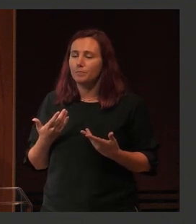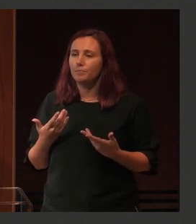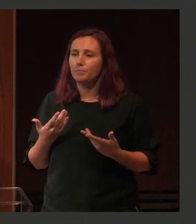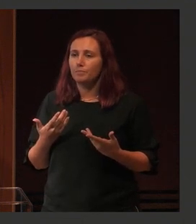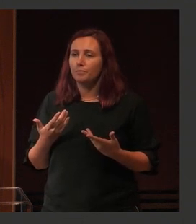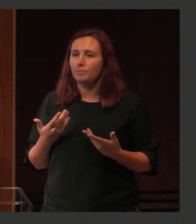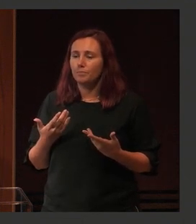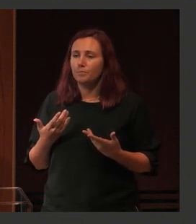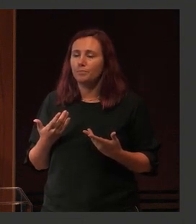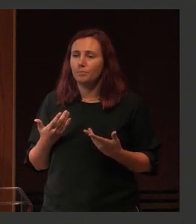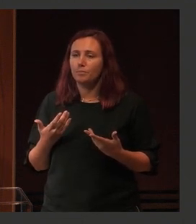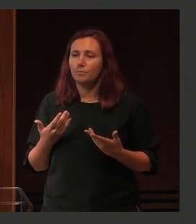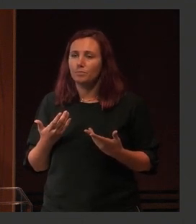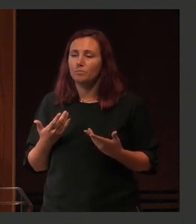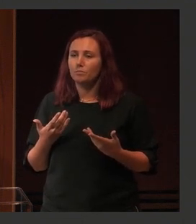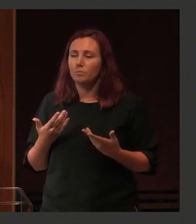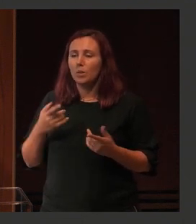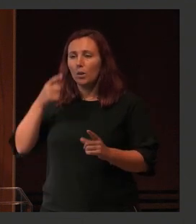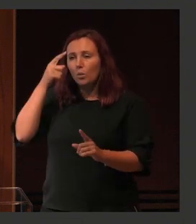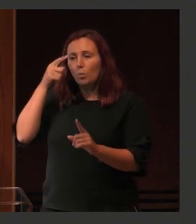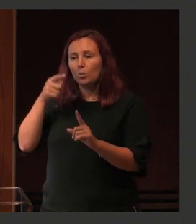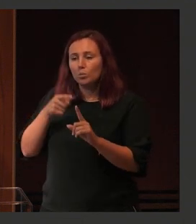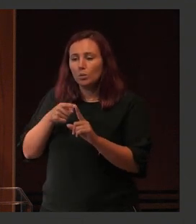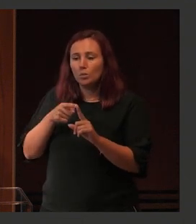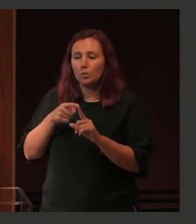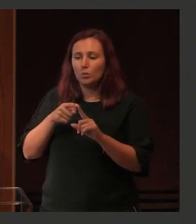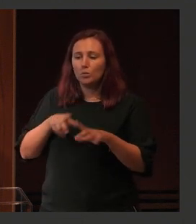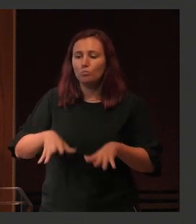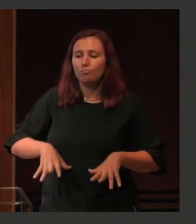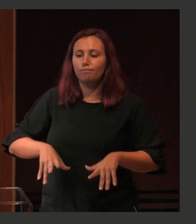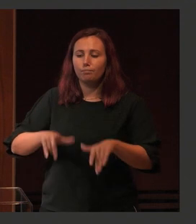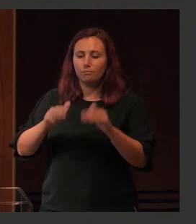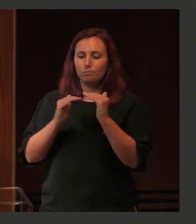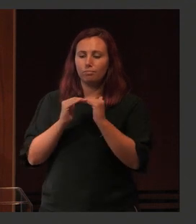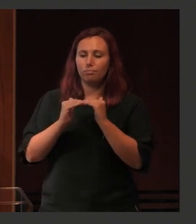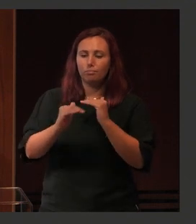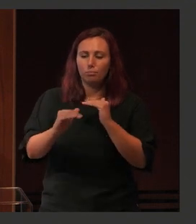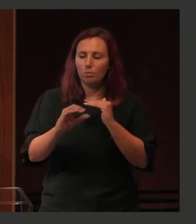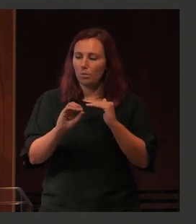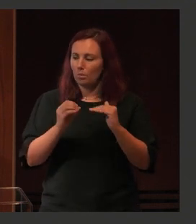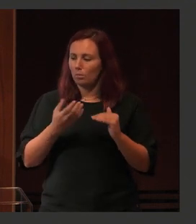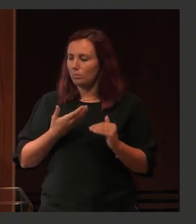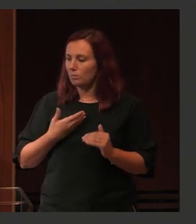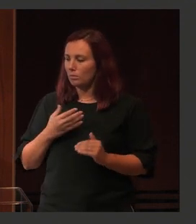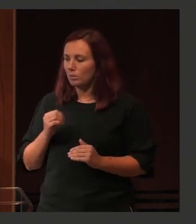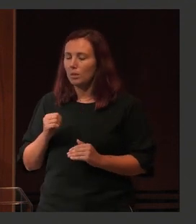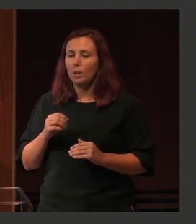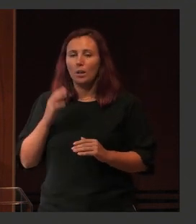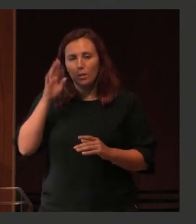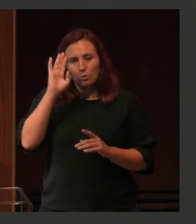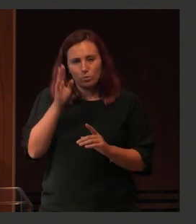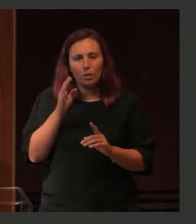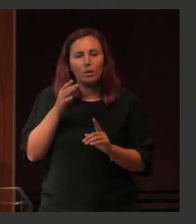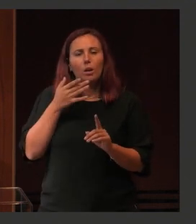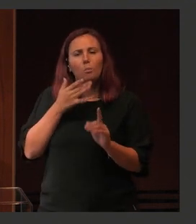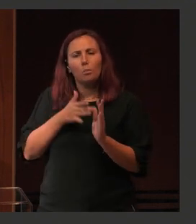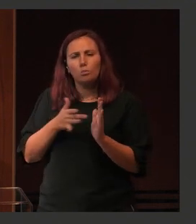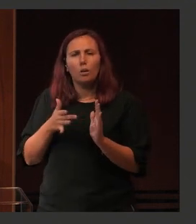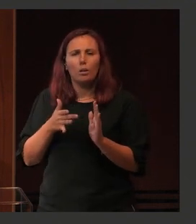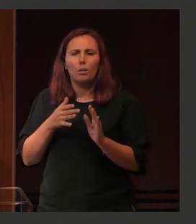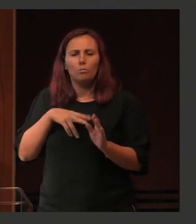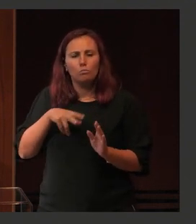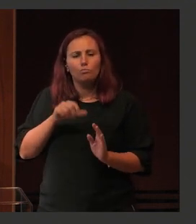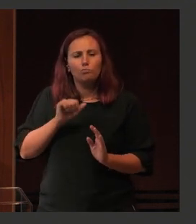hope that also, I know that Portugal and Portugal Libraries are also working on these